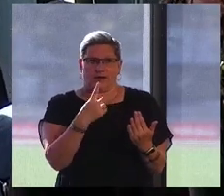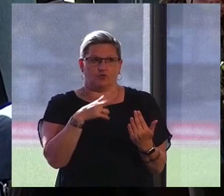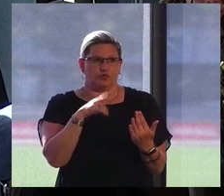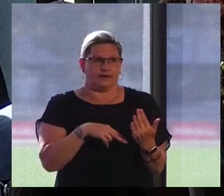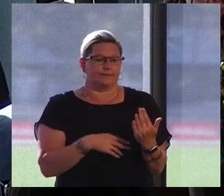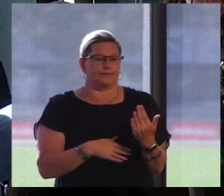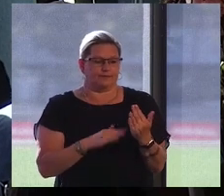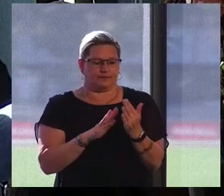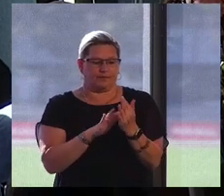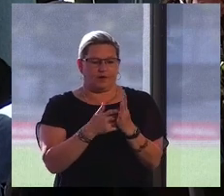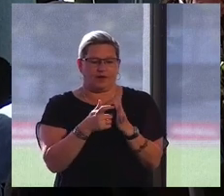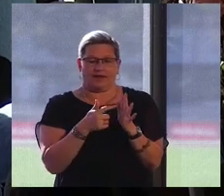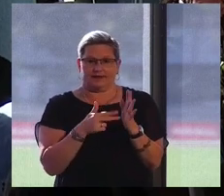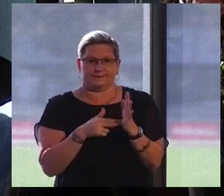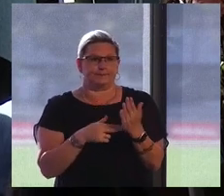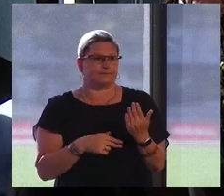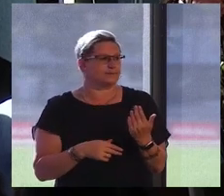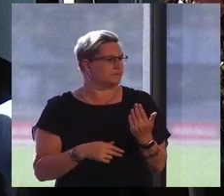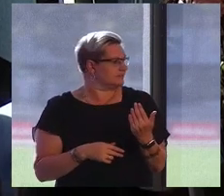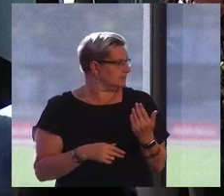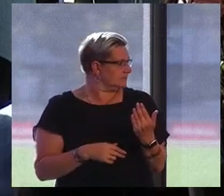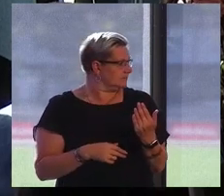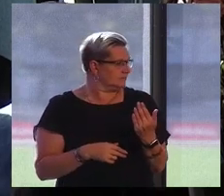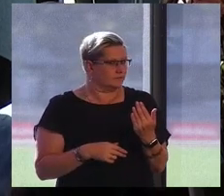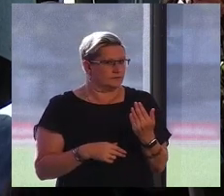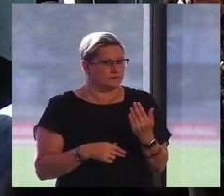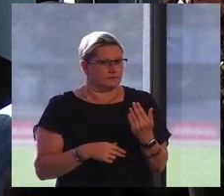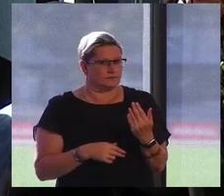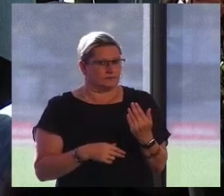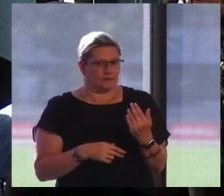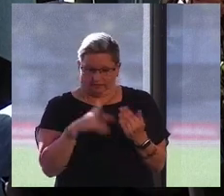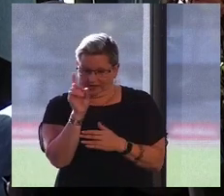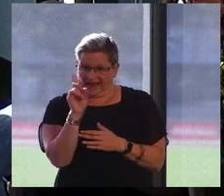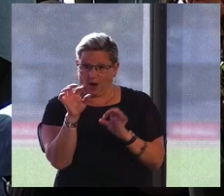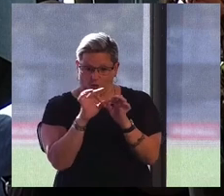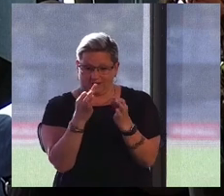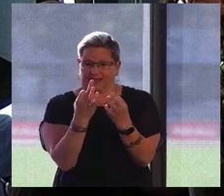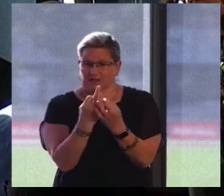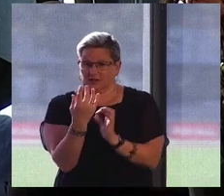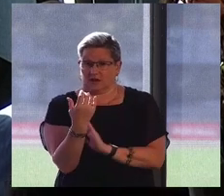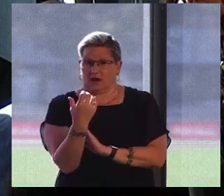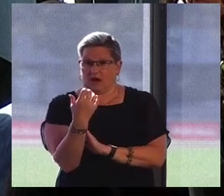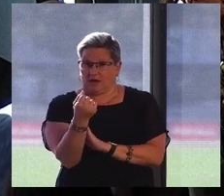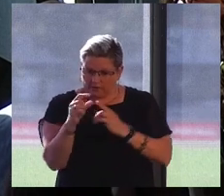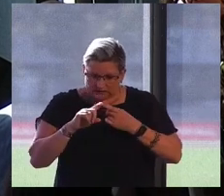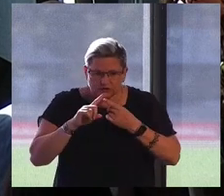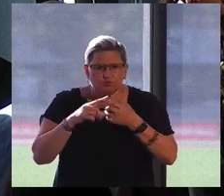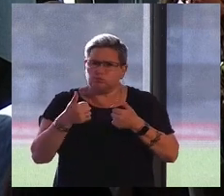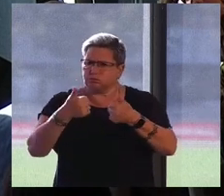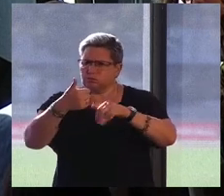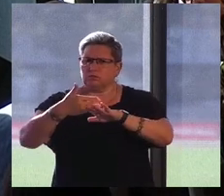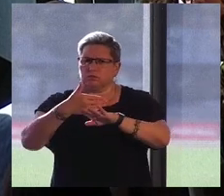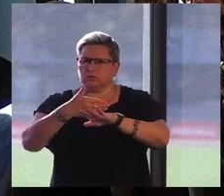Marion. How do we reinvigorate existing organisations that have and continue to do good work? How do we